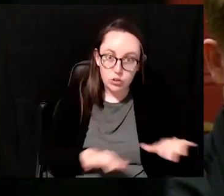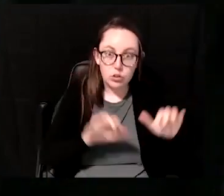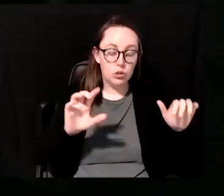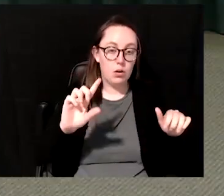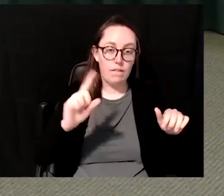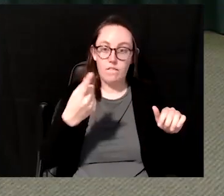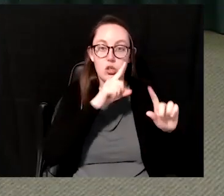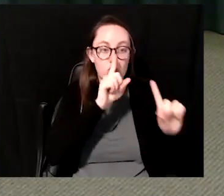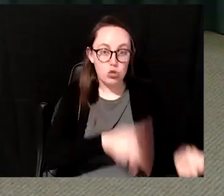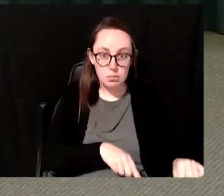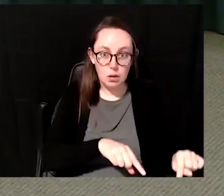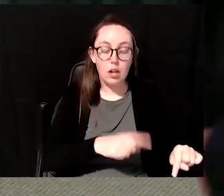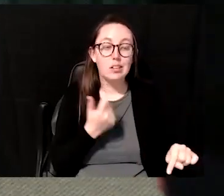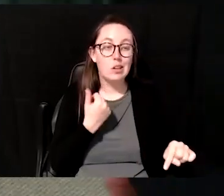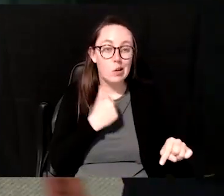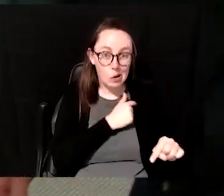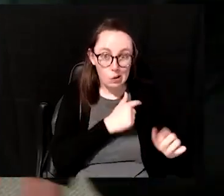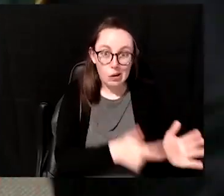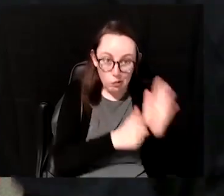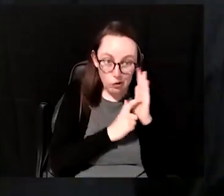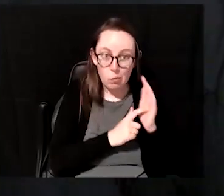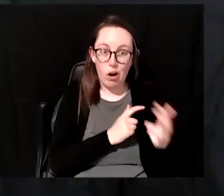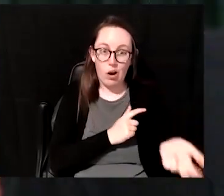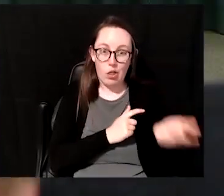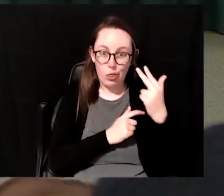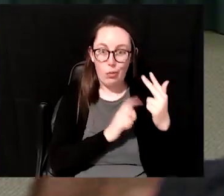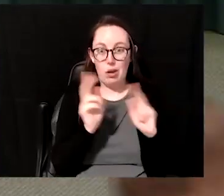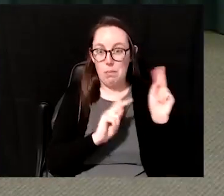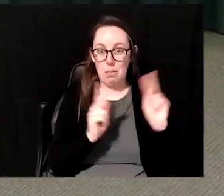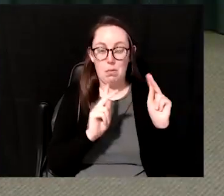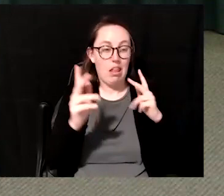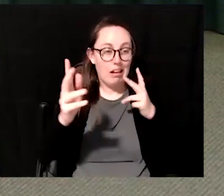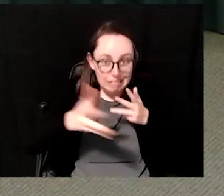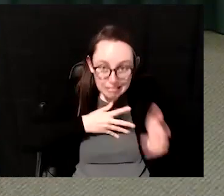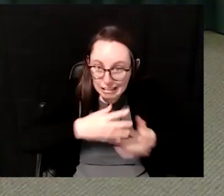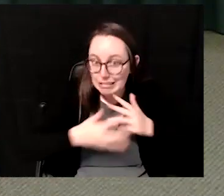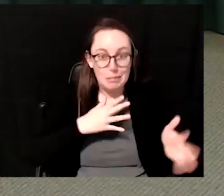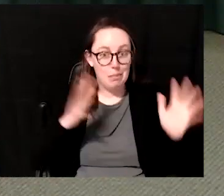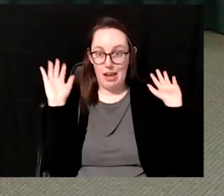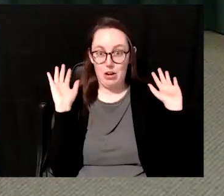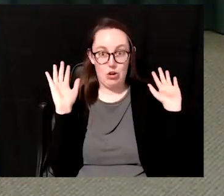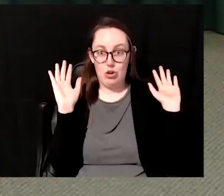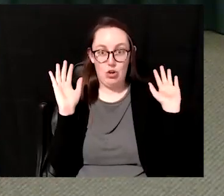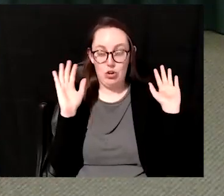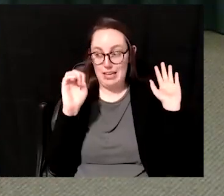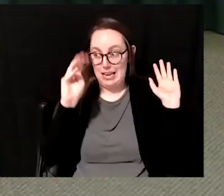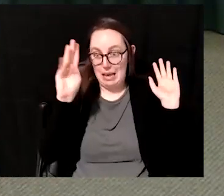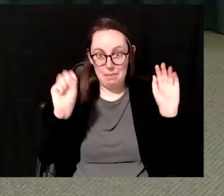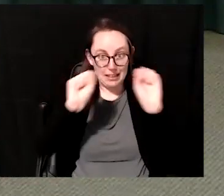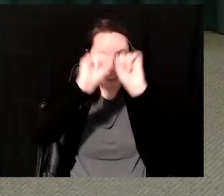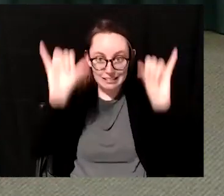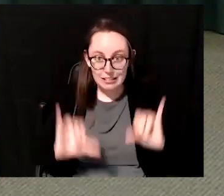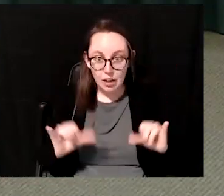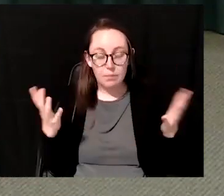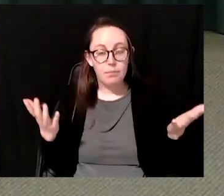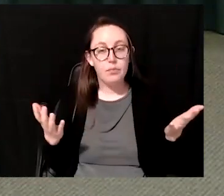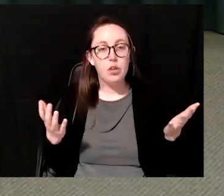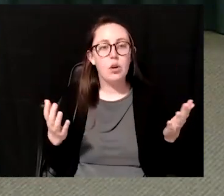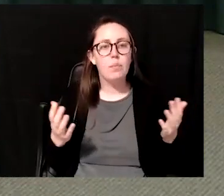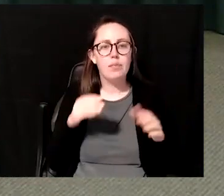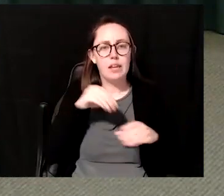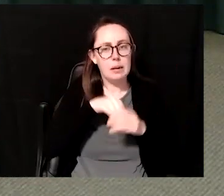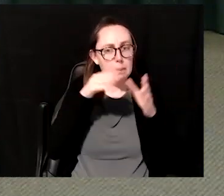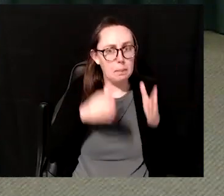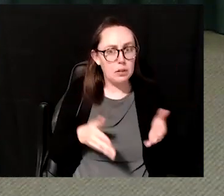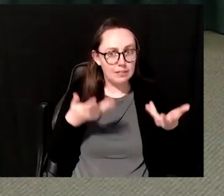great thank you Chief uh back to the to zoom um I can't see uh because the mouse is in the way I believe it's